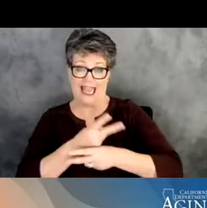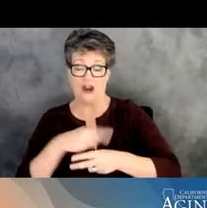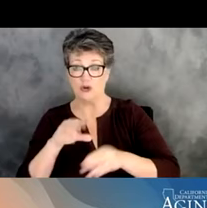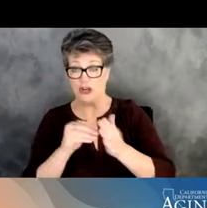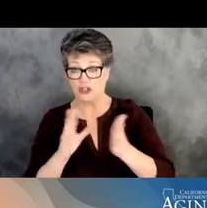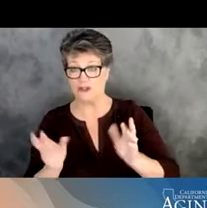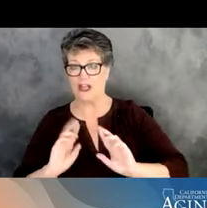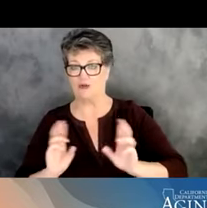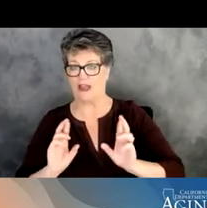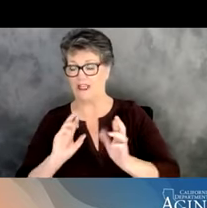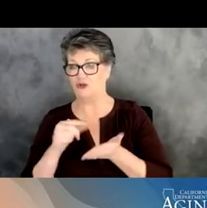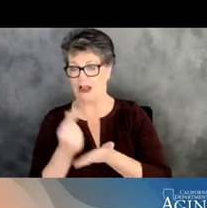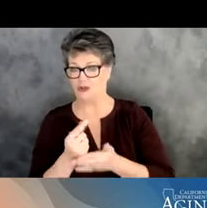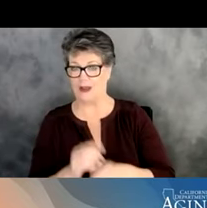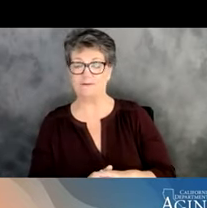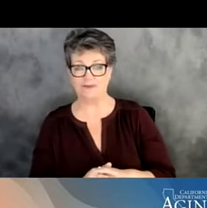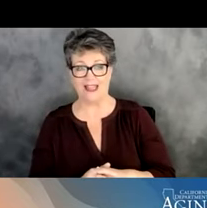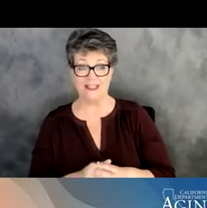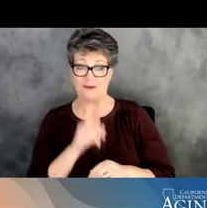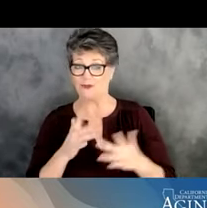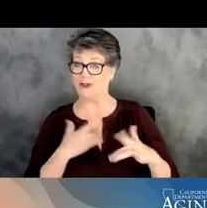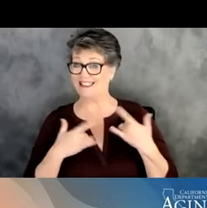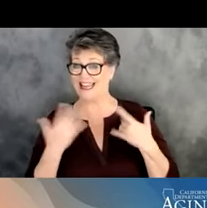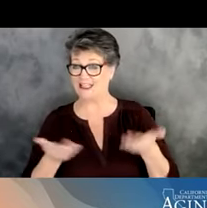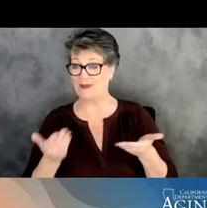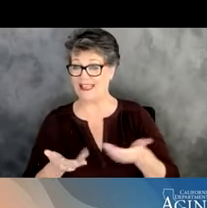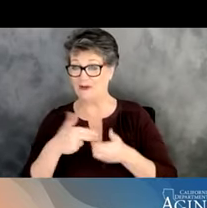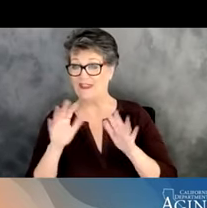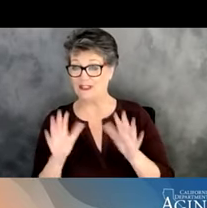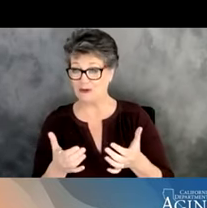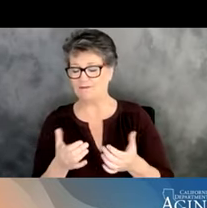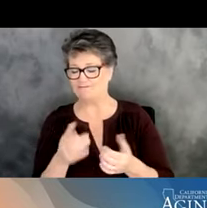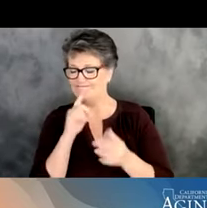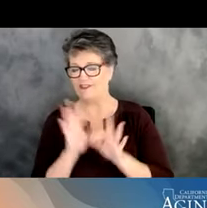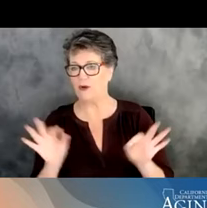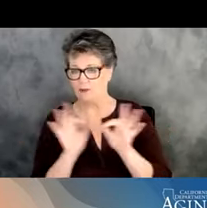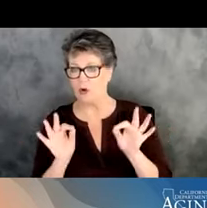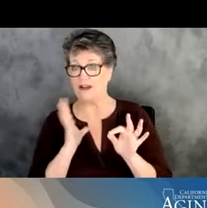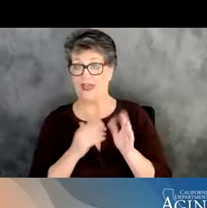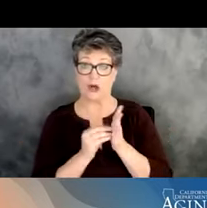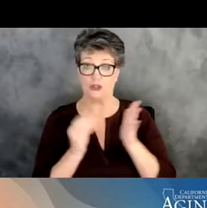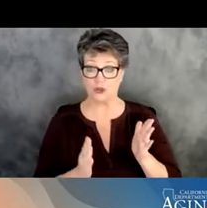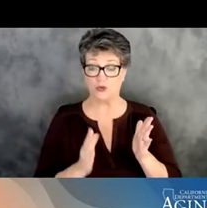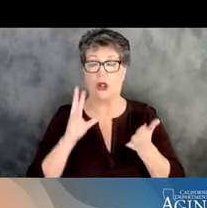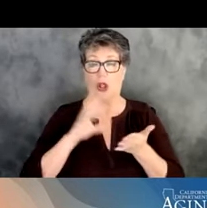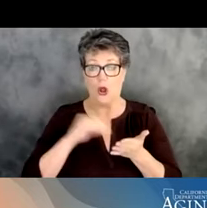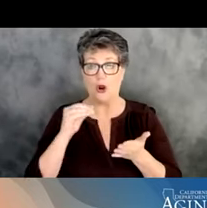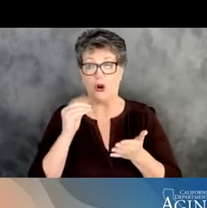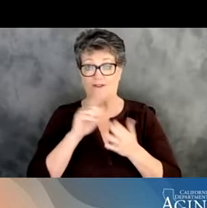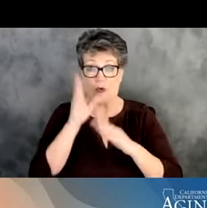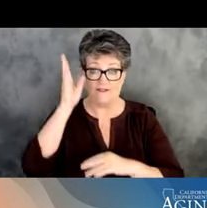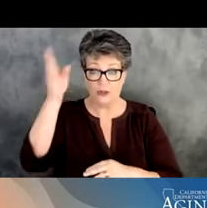getting ready to graduate. So I'm just really excited to be on this group. I think it's very important that our students learn for the